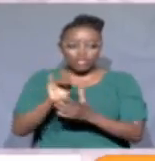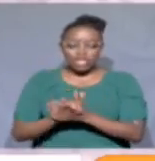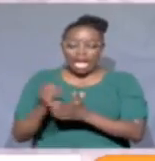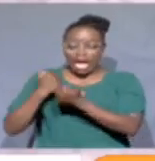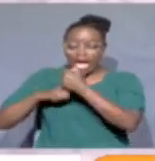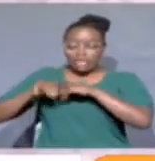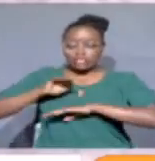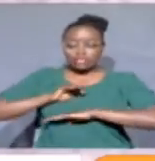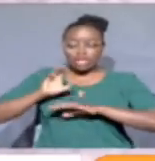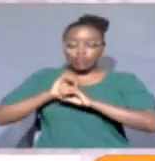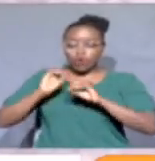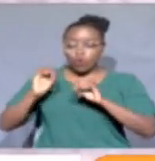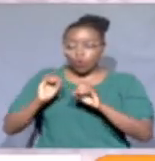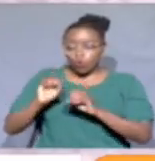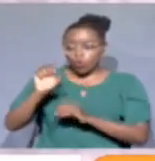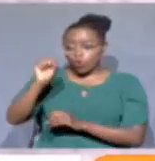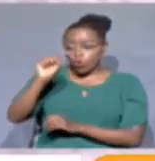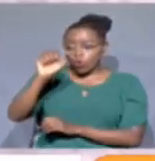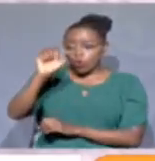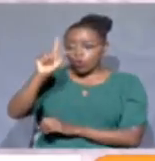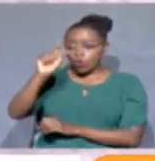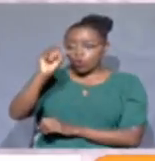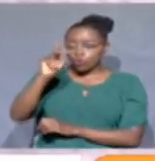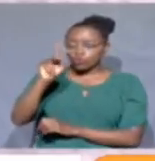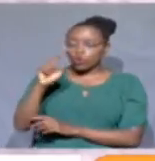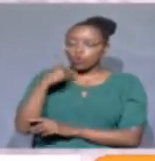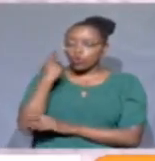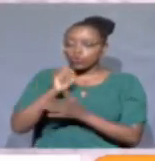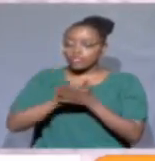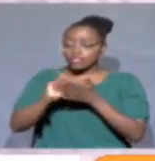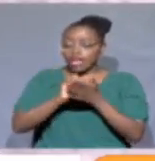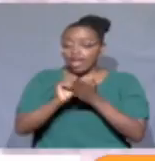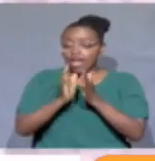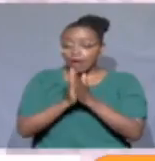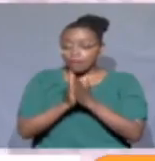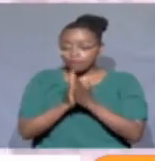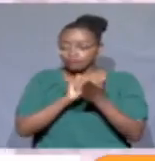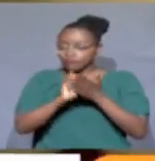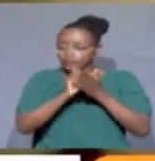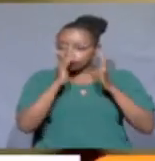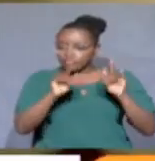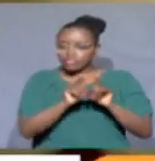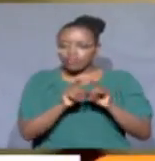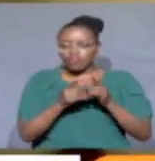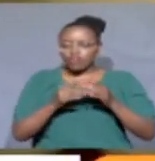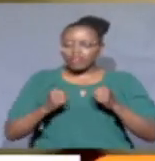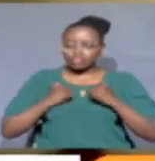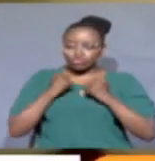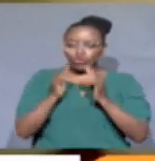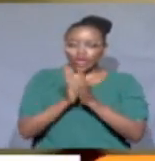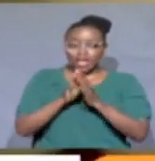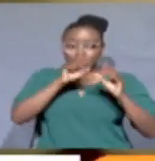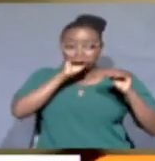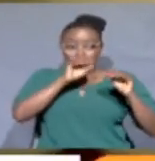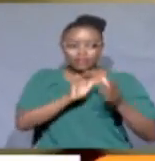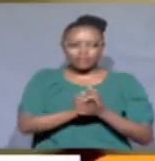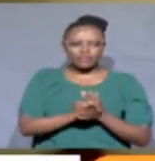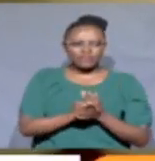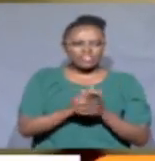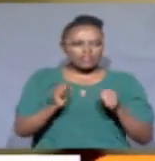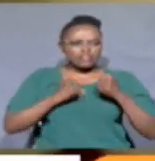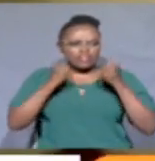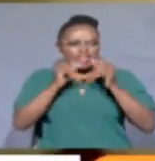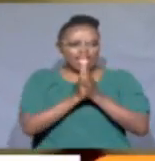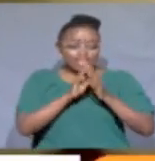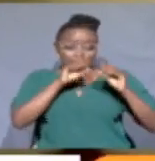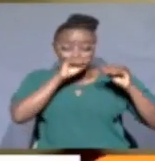wasn't enough for Trinity, who is now an author of her first book, Bold and Blessed. Something that I really talk about in Bold